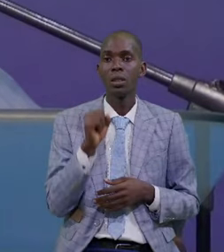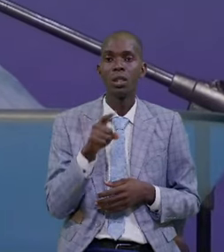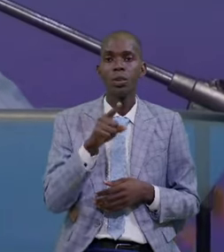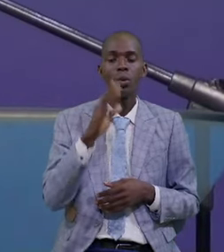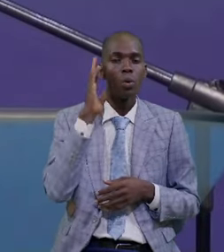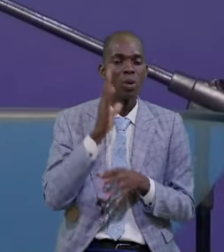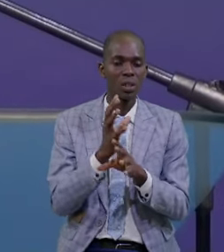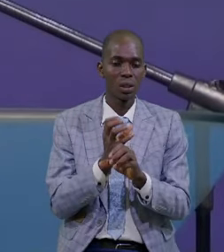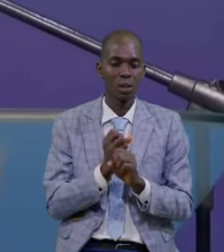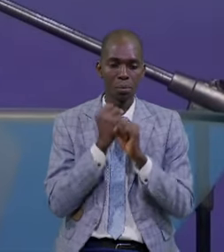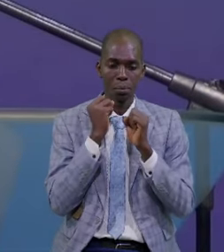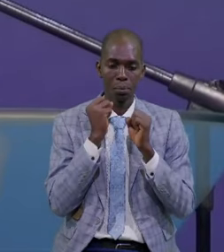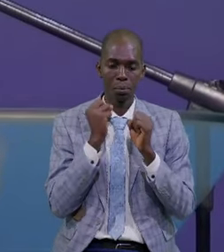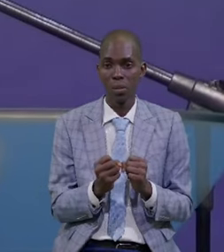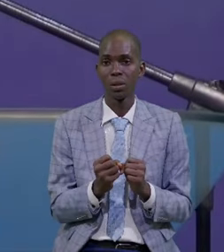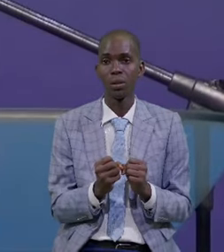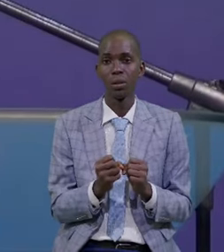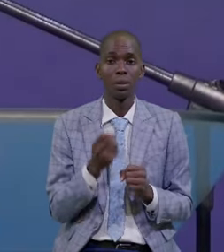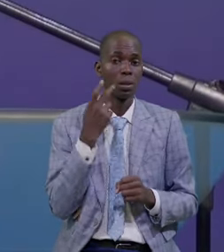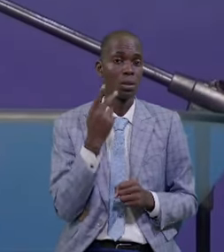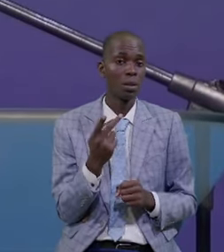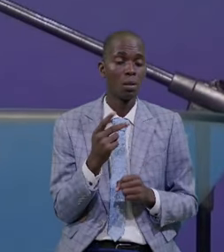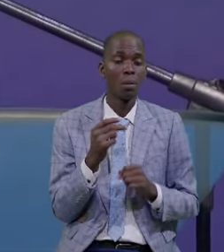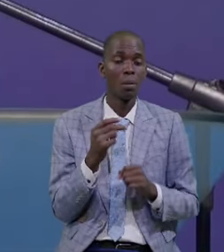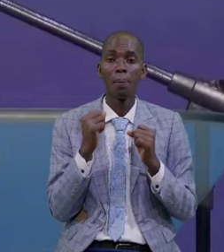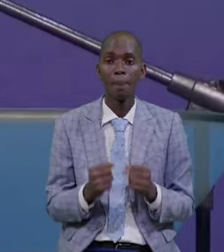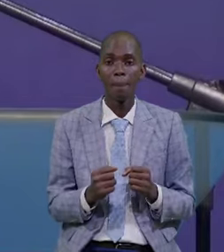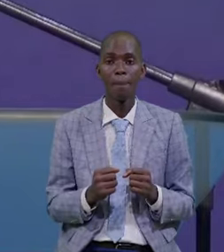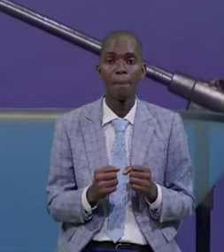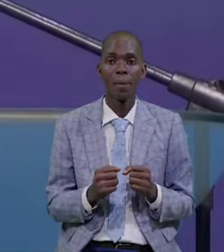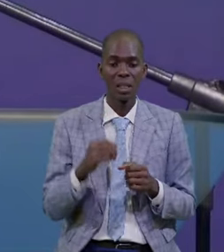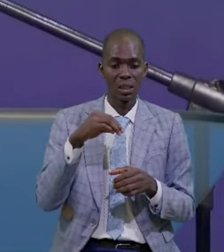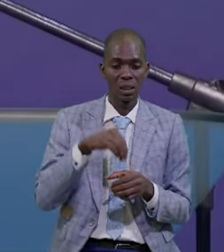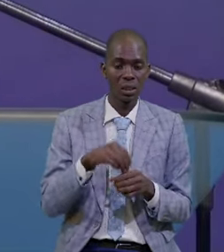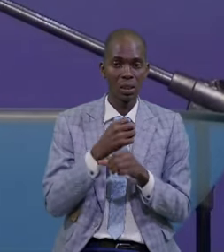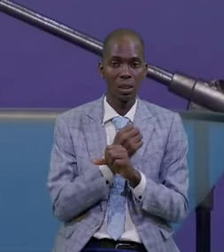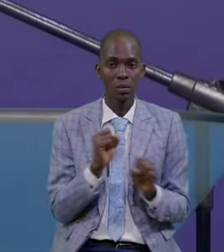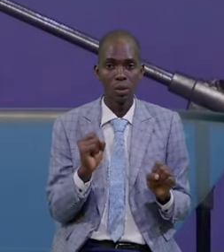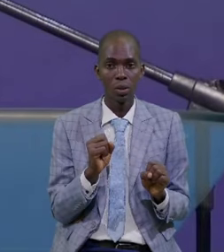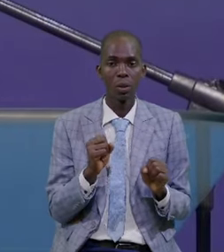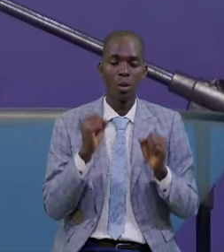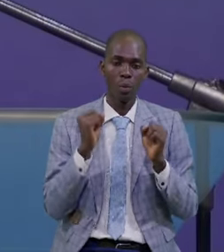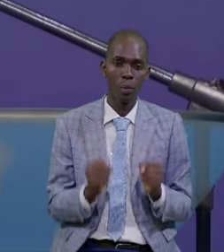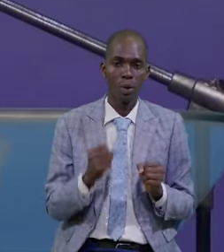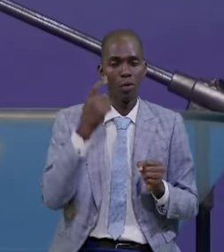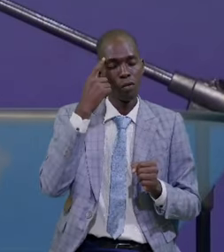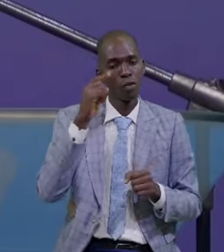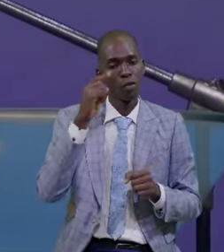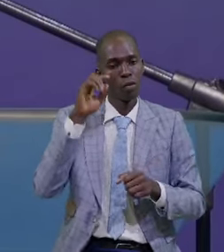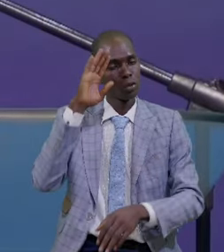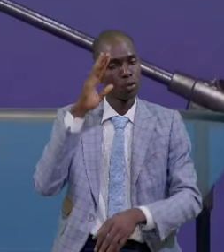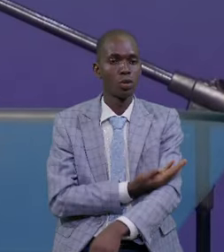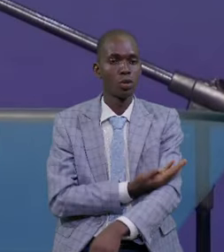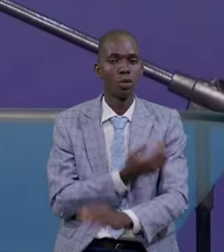power. Actually, power in salvation, power for sonship.